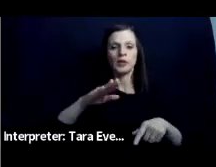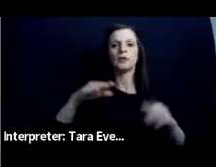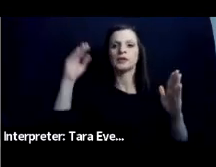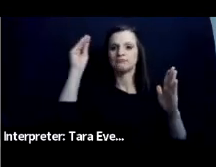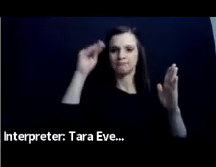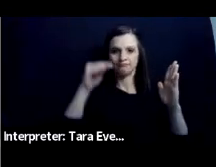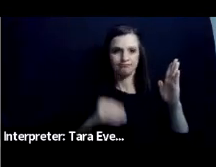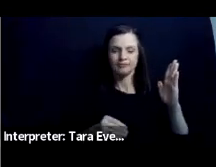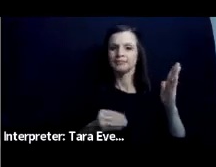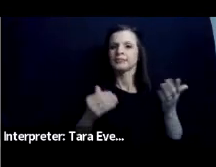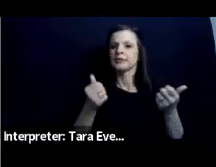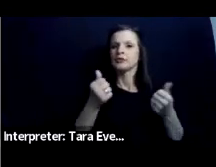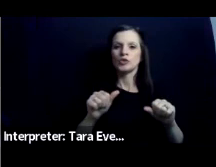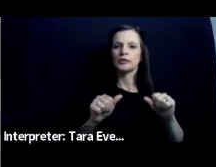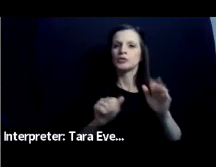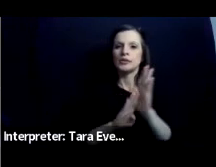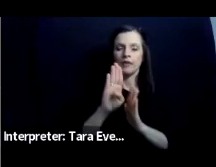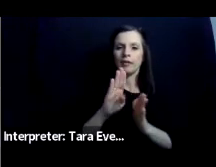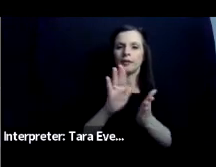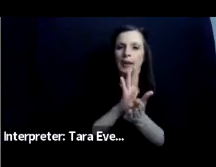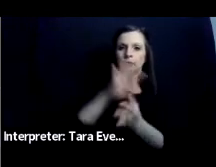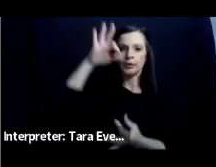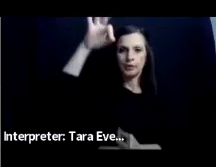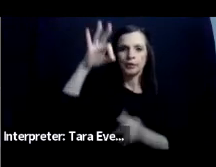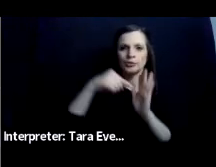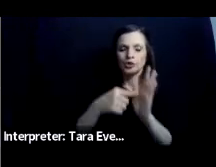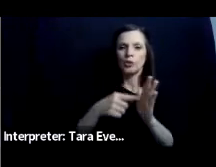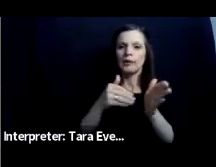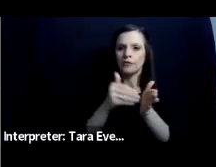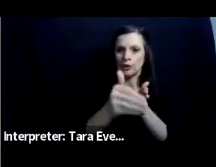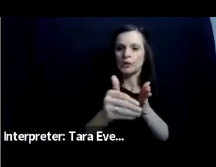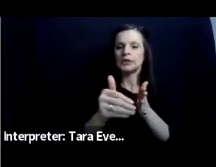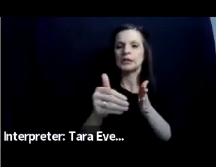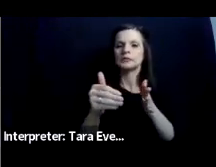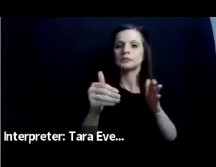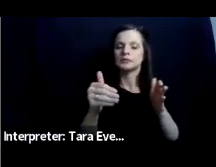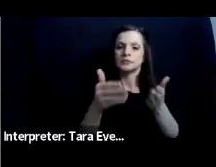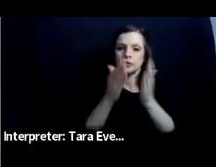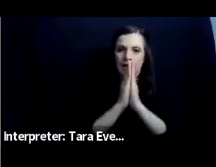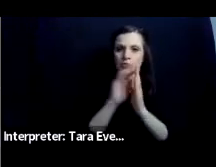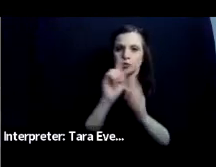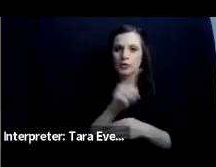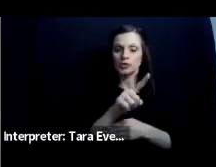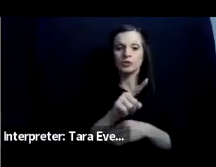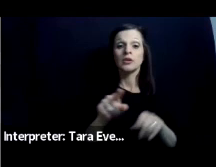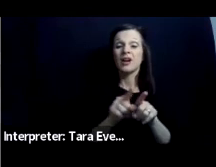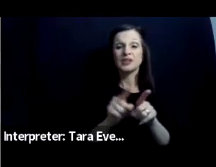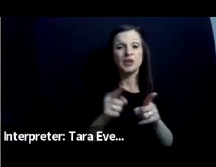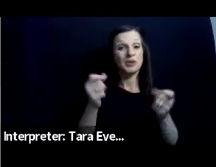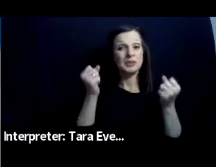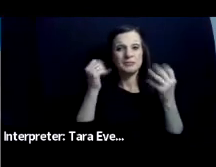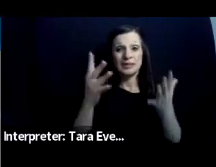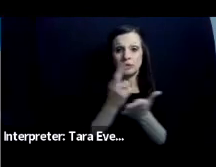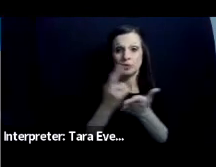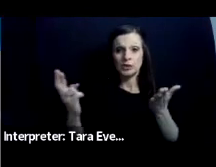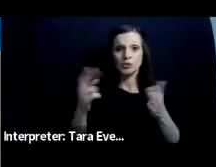something like a frequently asked questions. Also, there was a number of resources mentioned throughout the